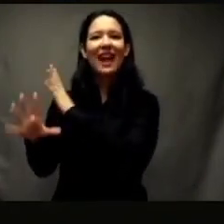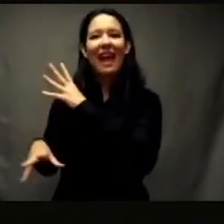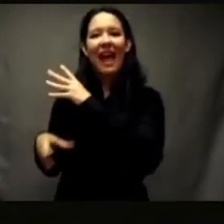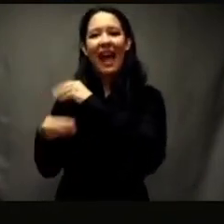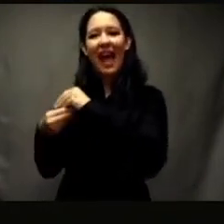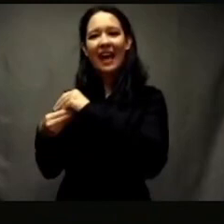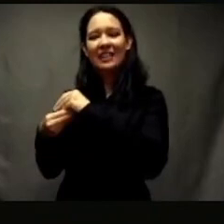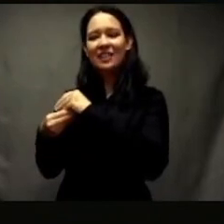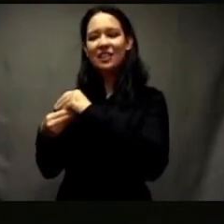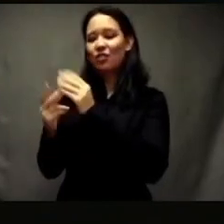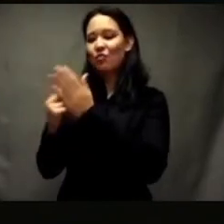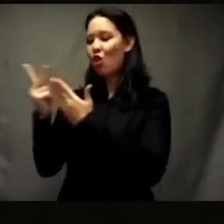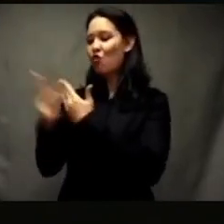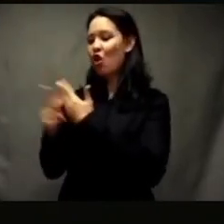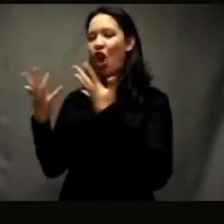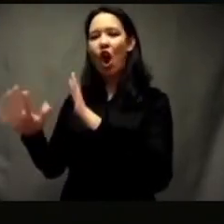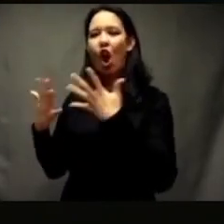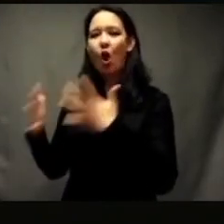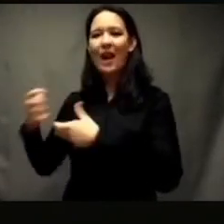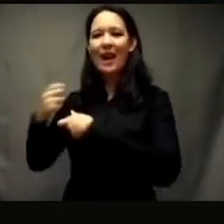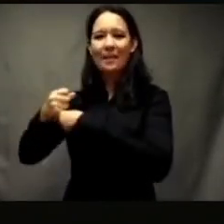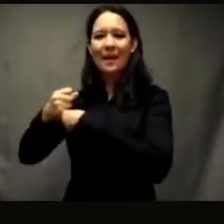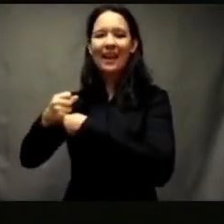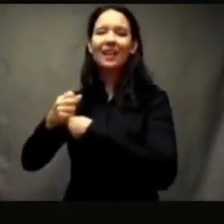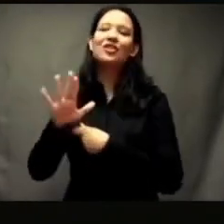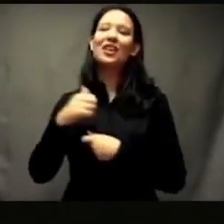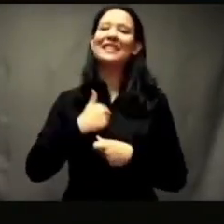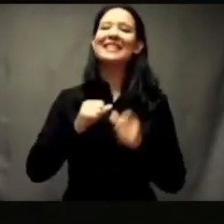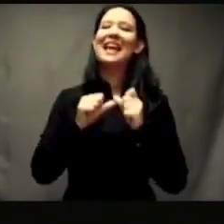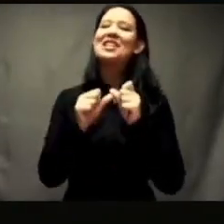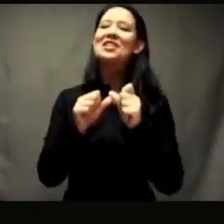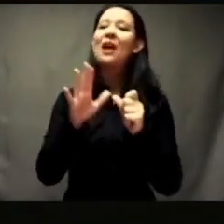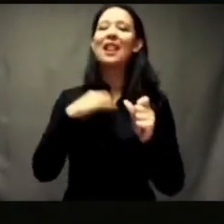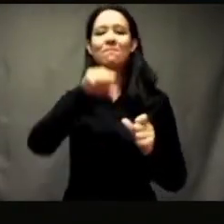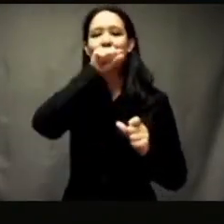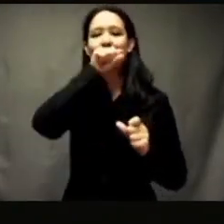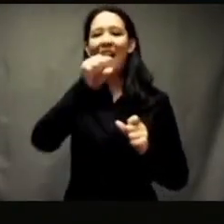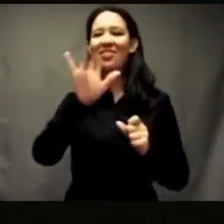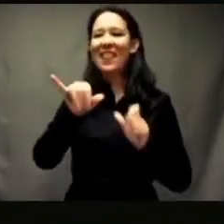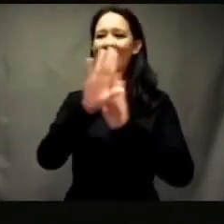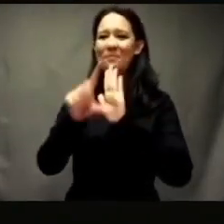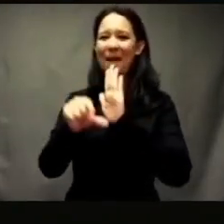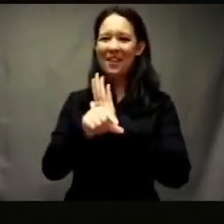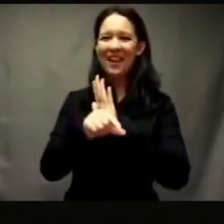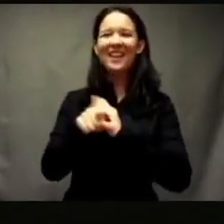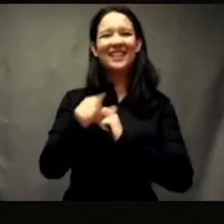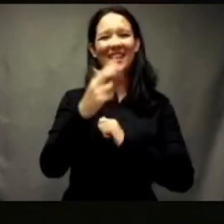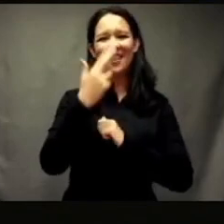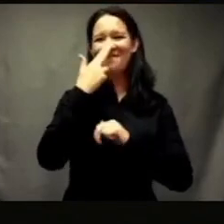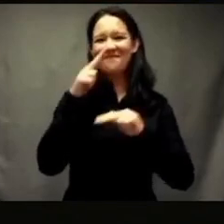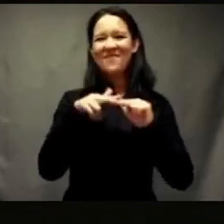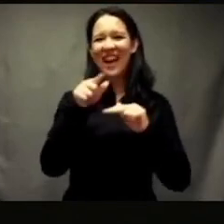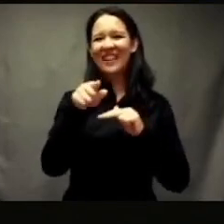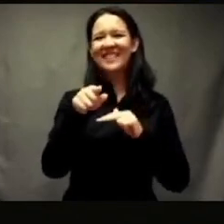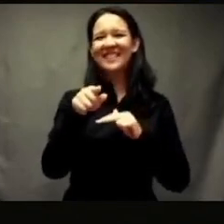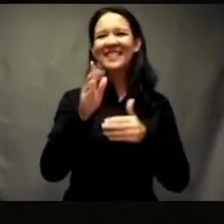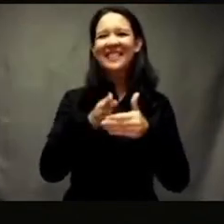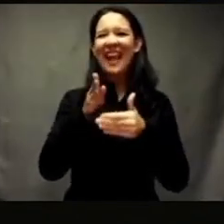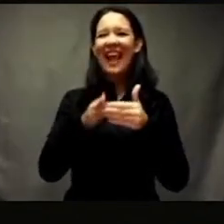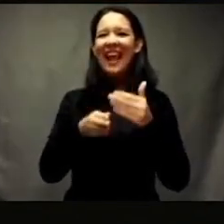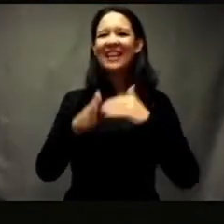programs that we're already making. So continue. And I love the backdrop you chose. Oh, thank you. Yeah, I thought it'd be fun, to end up